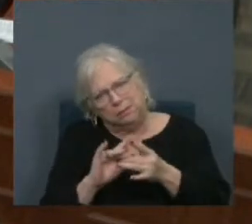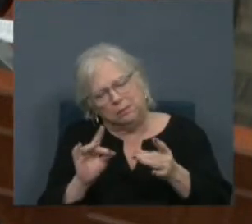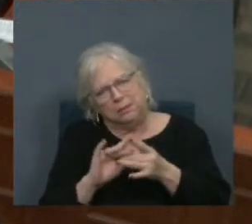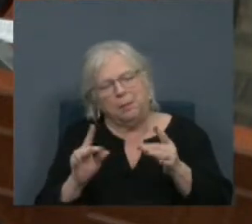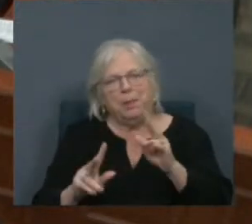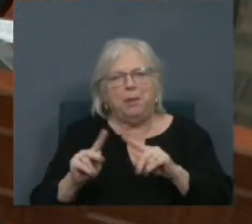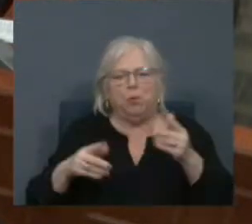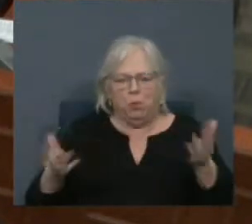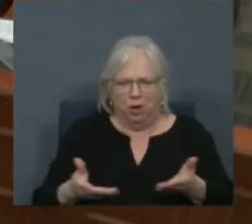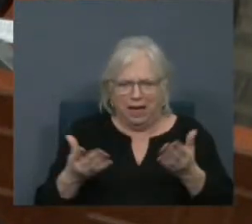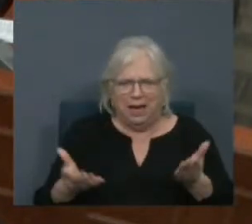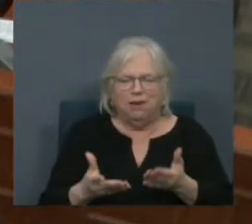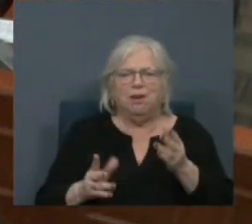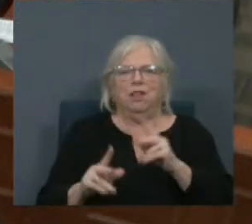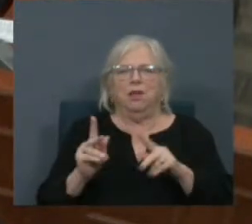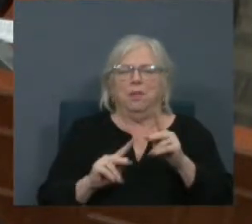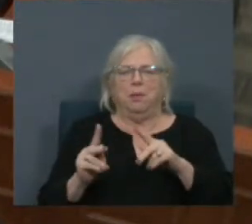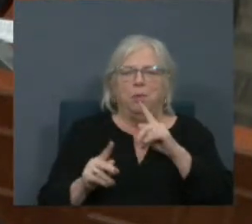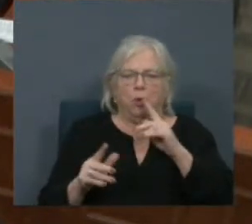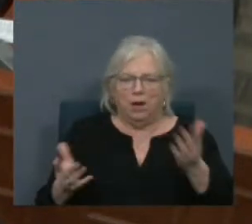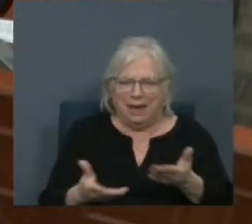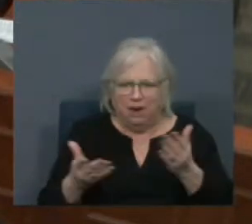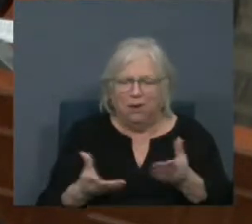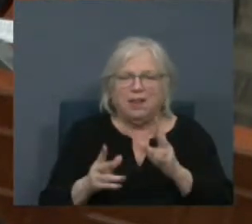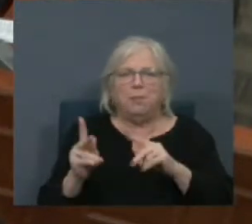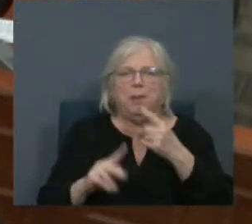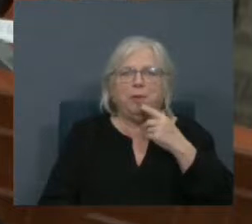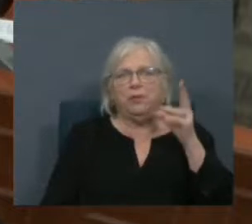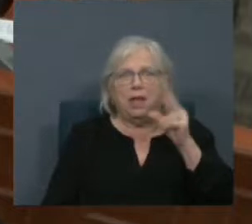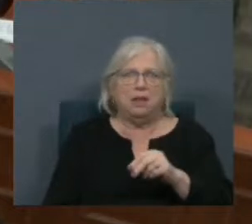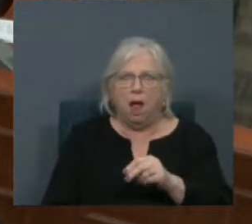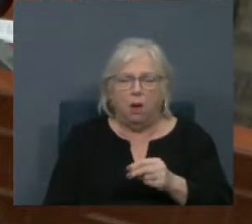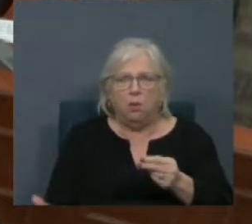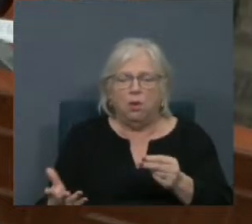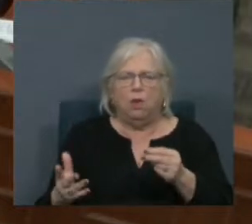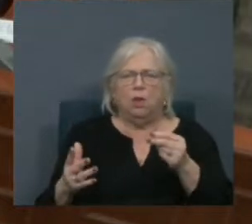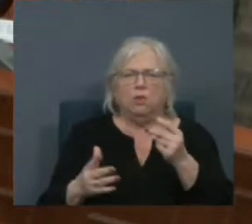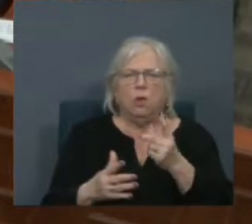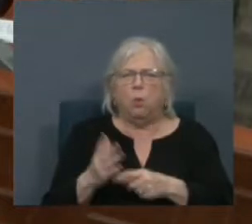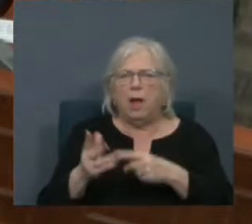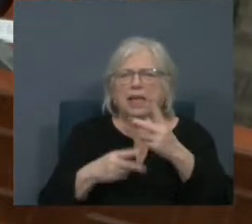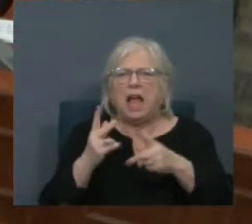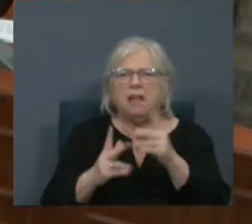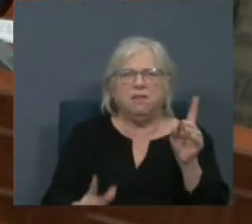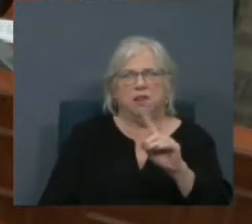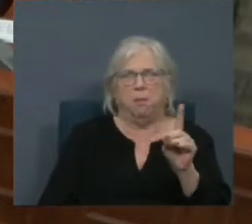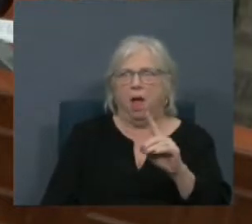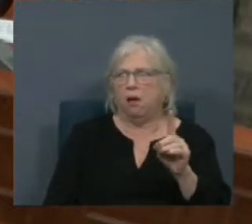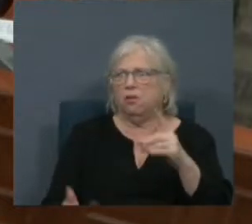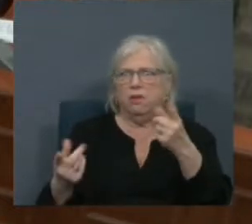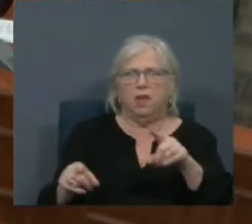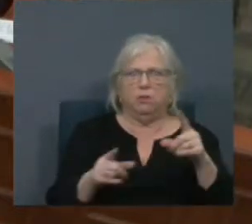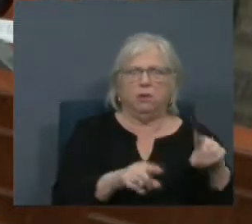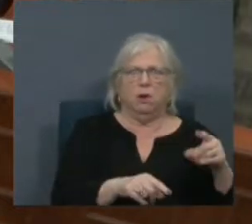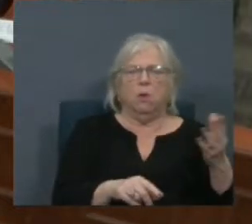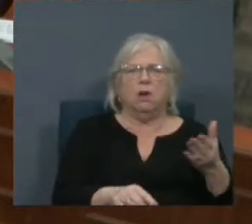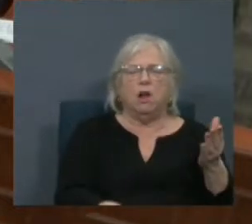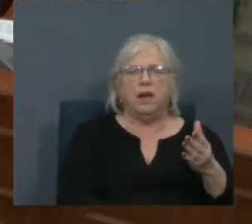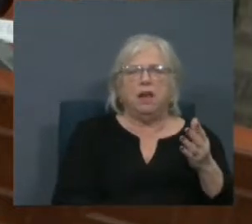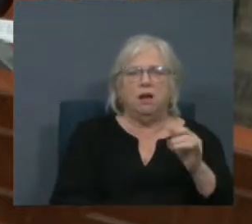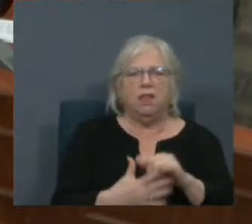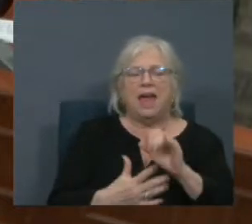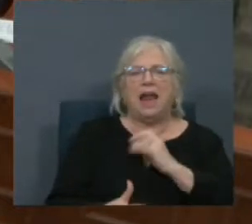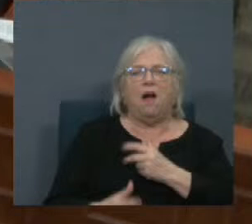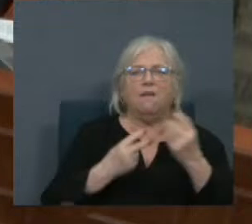were present. And the people said no. So what kind of democracy is going on here to where